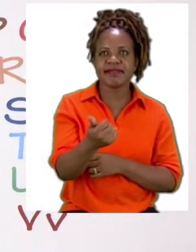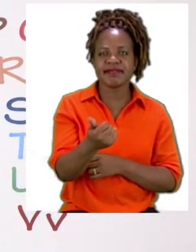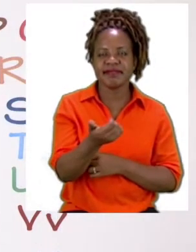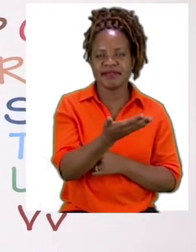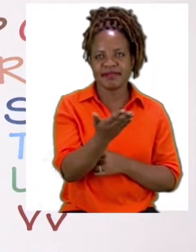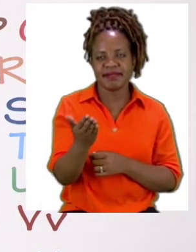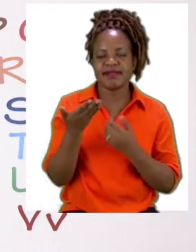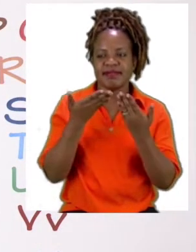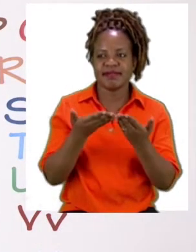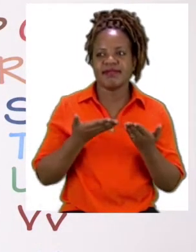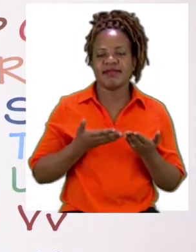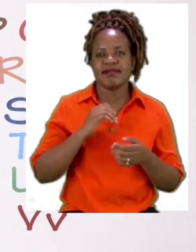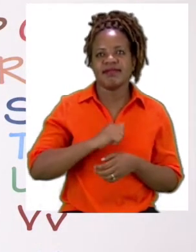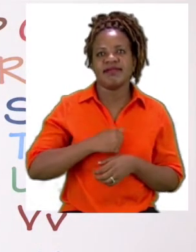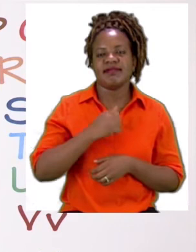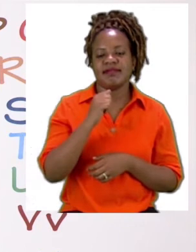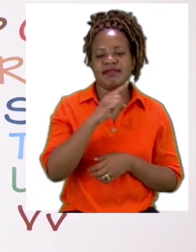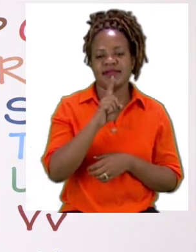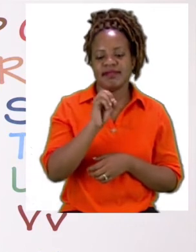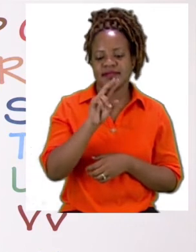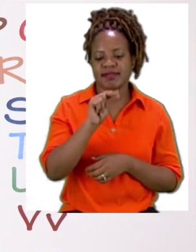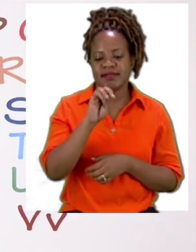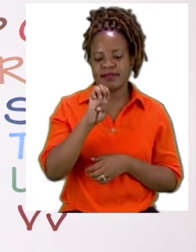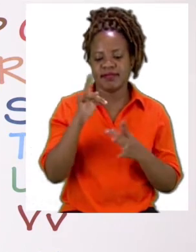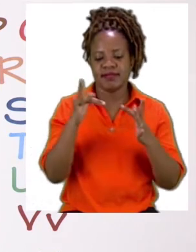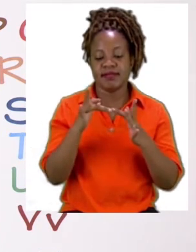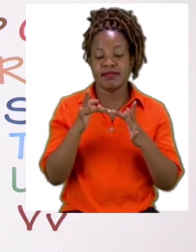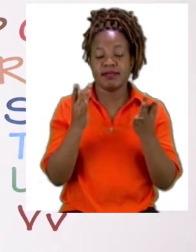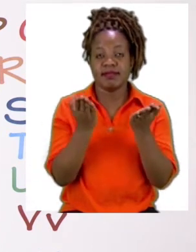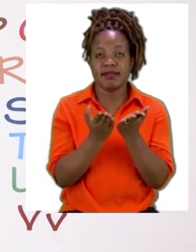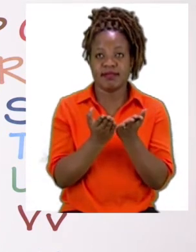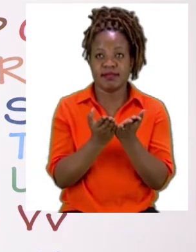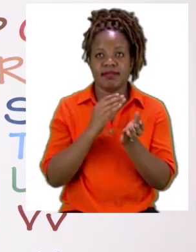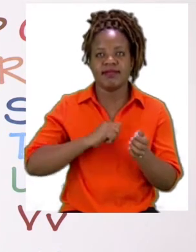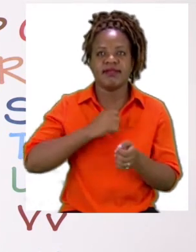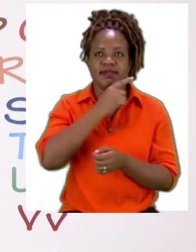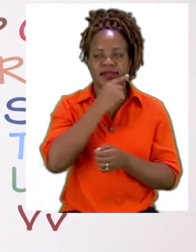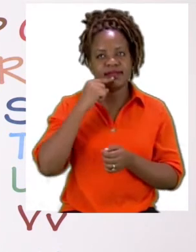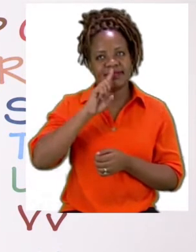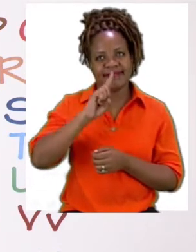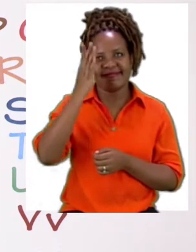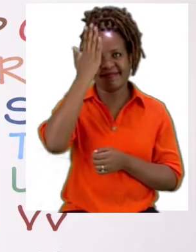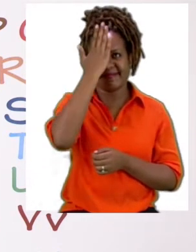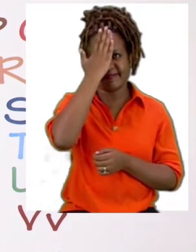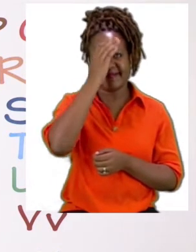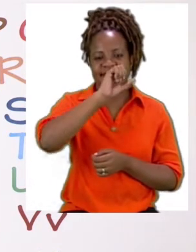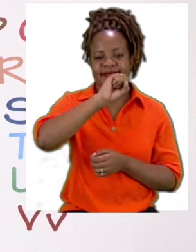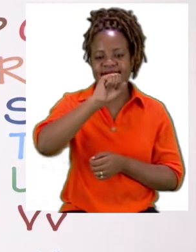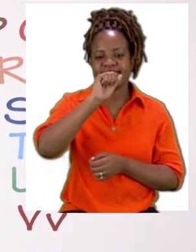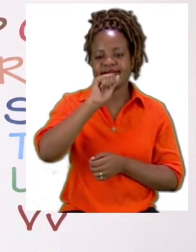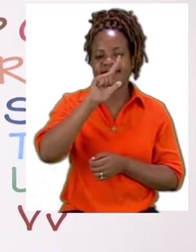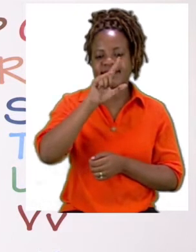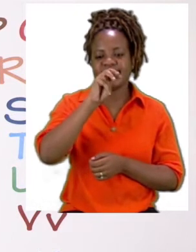Everyone, and welcome to My Zone Online School. My name is Teacher Mutsa, and thank you so much